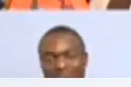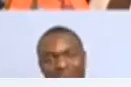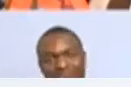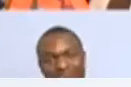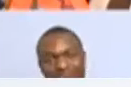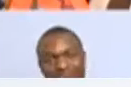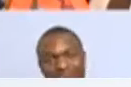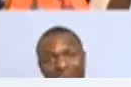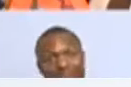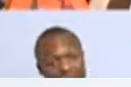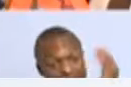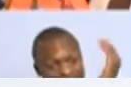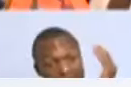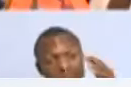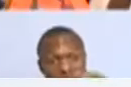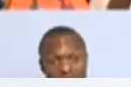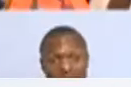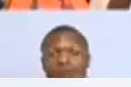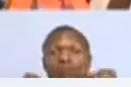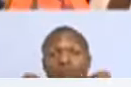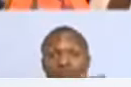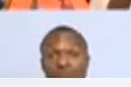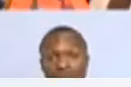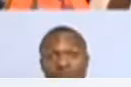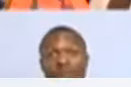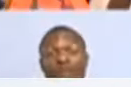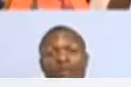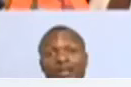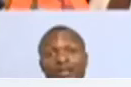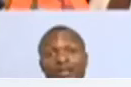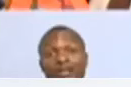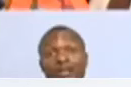To enhance access to information, the Access to Information Act of